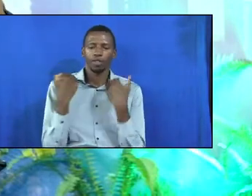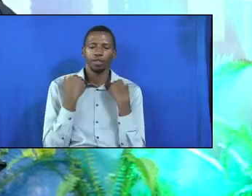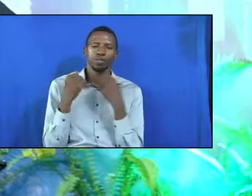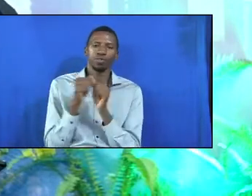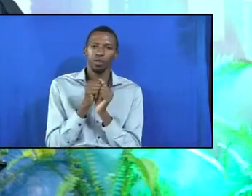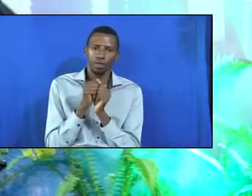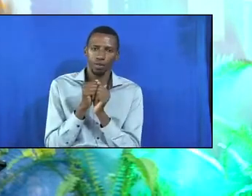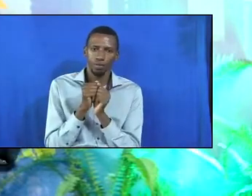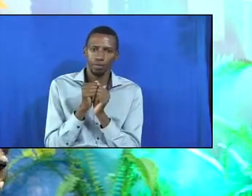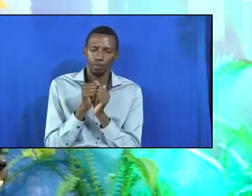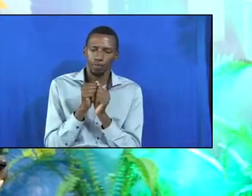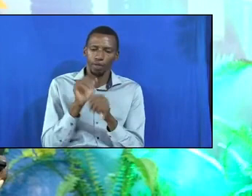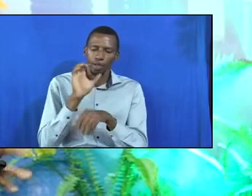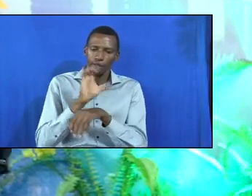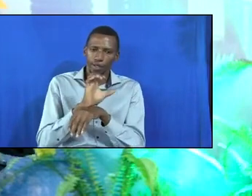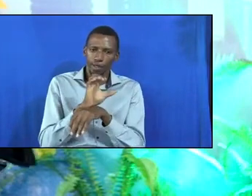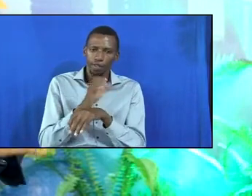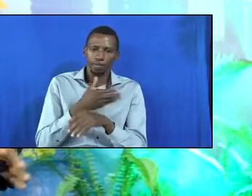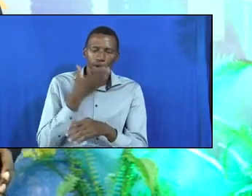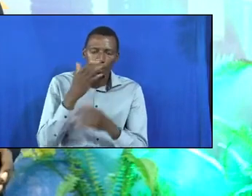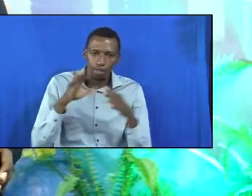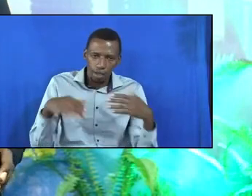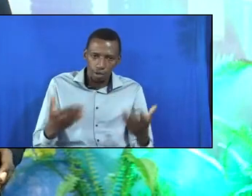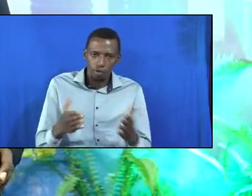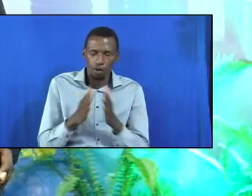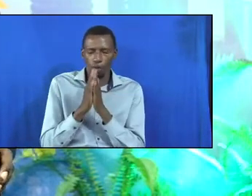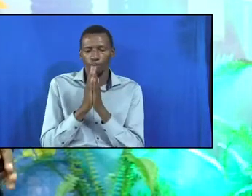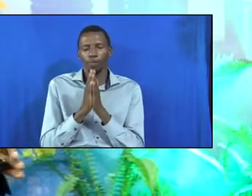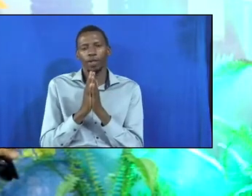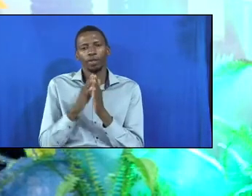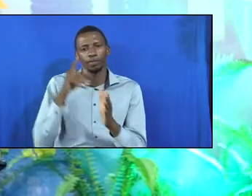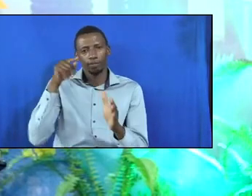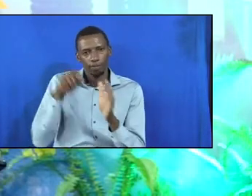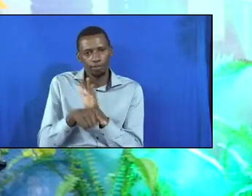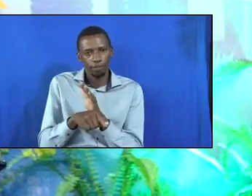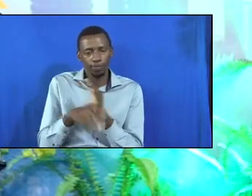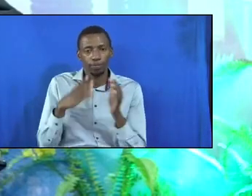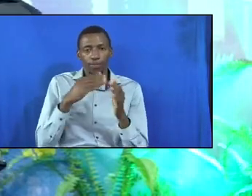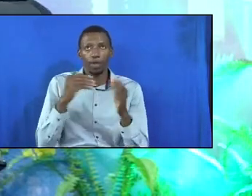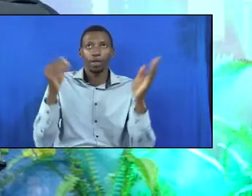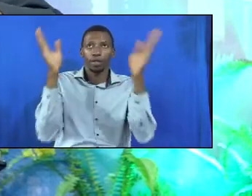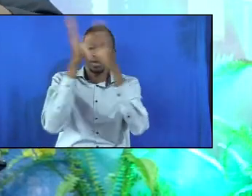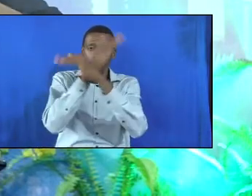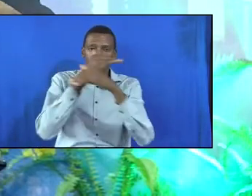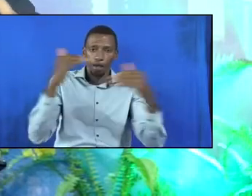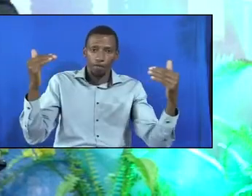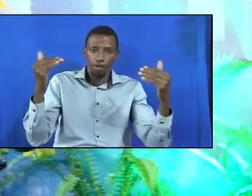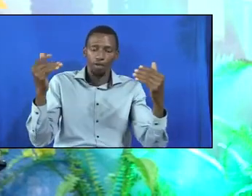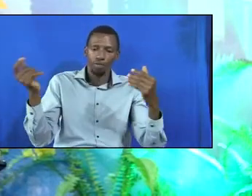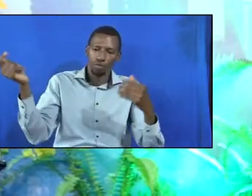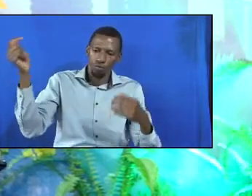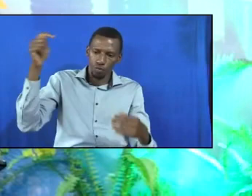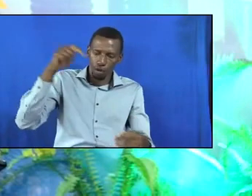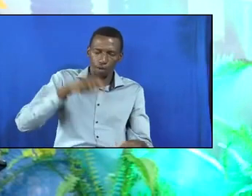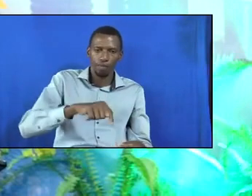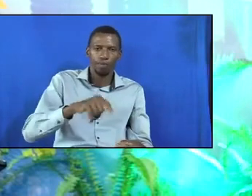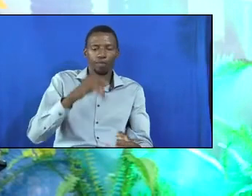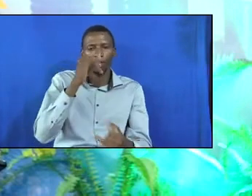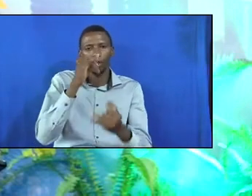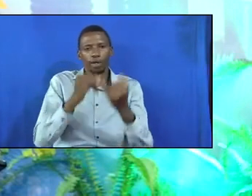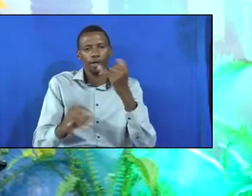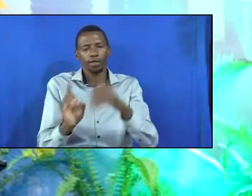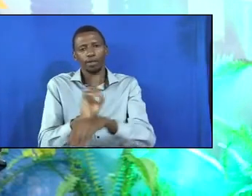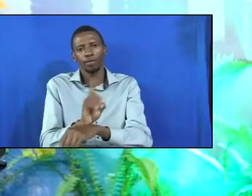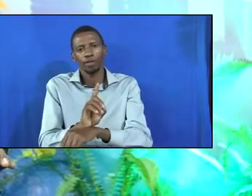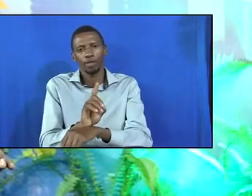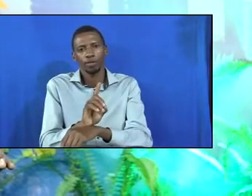earnestly, and heaven responded. And see how heaven responds? And heaven comes in the last minute, what